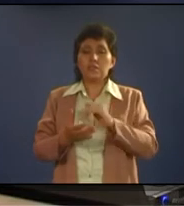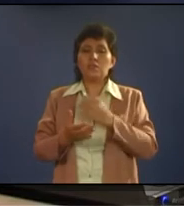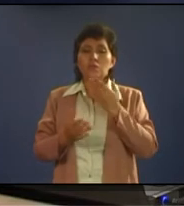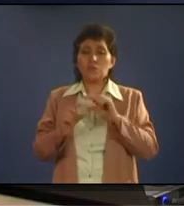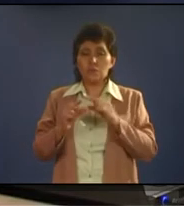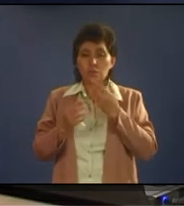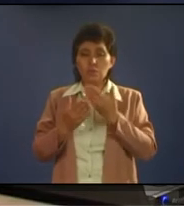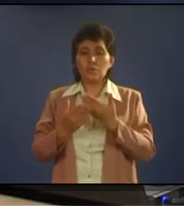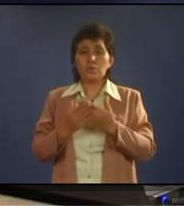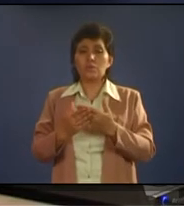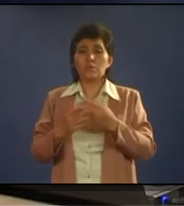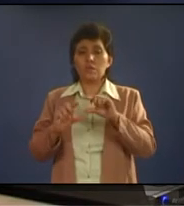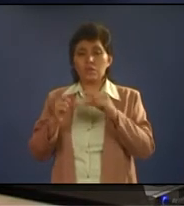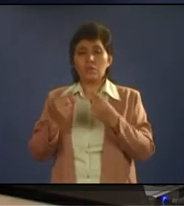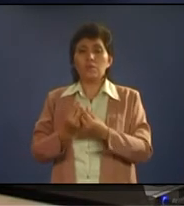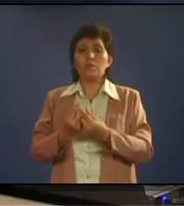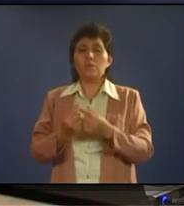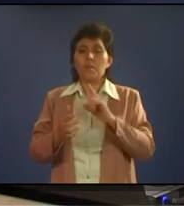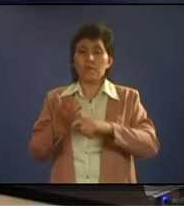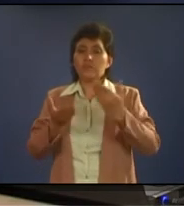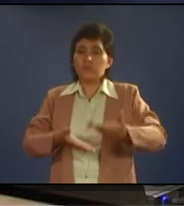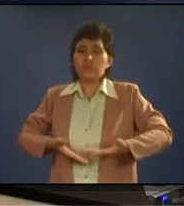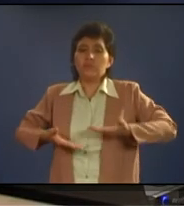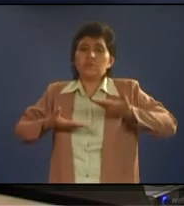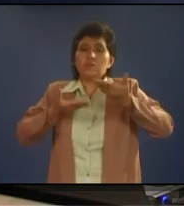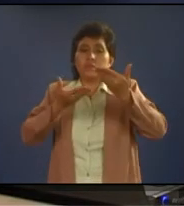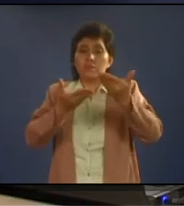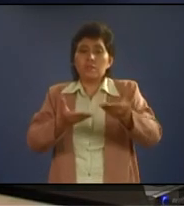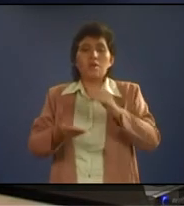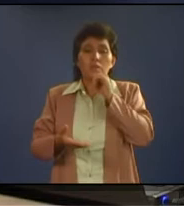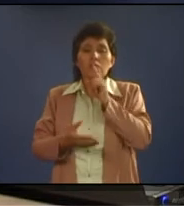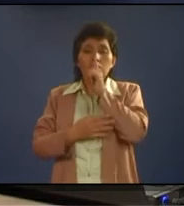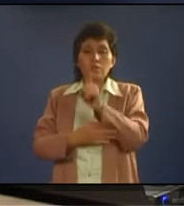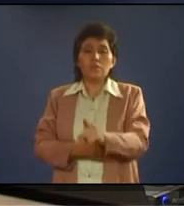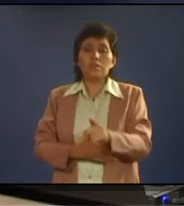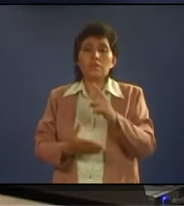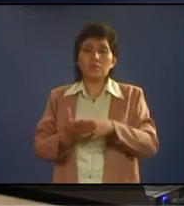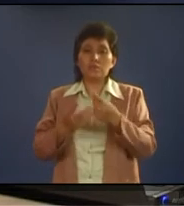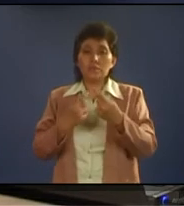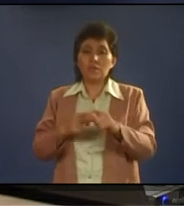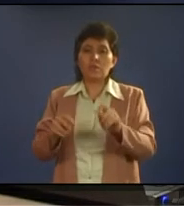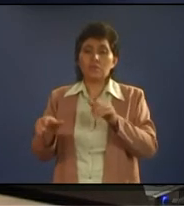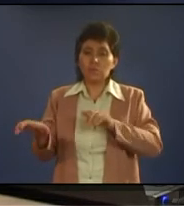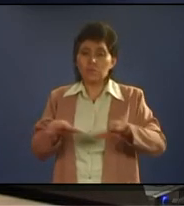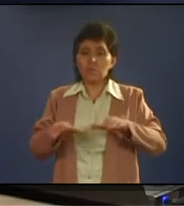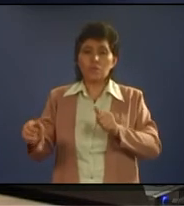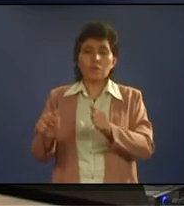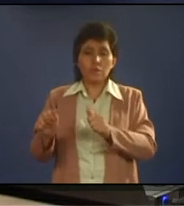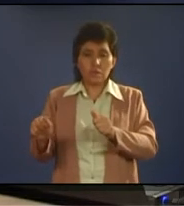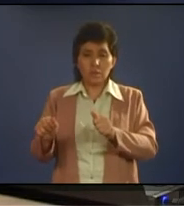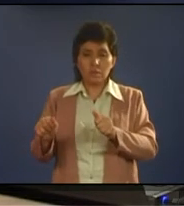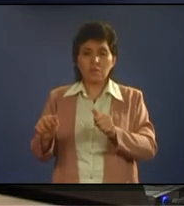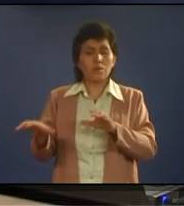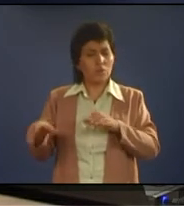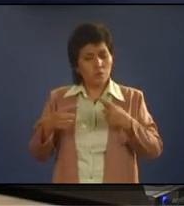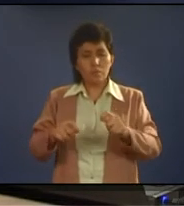is actually a group. What I suggest is, I'm not sure, just try to do things together. Try to